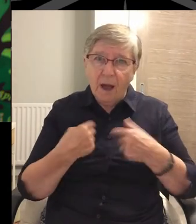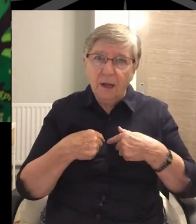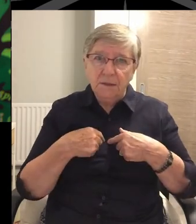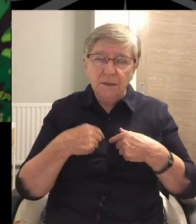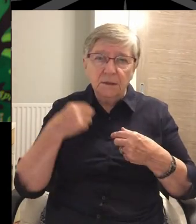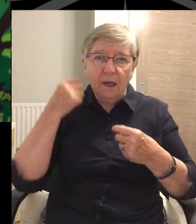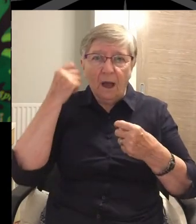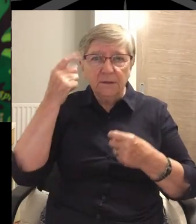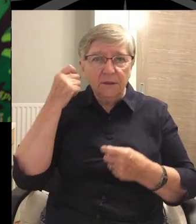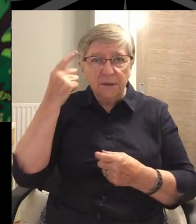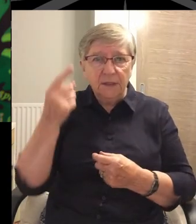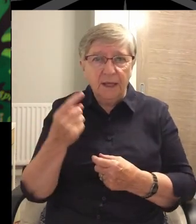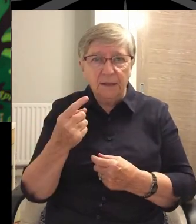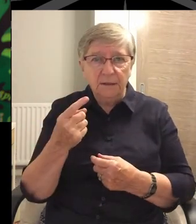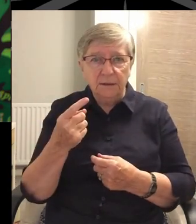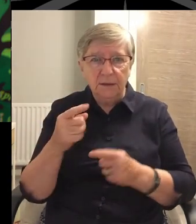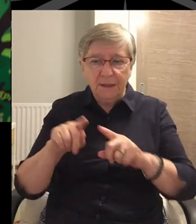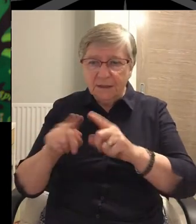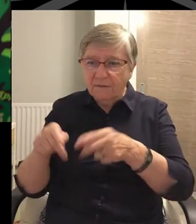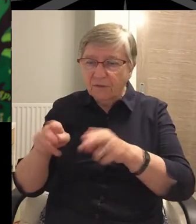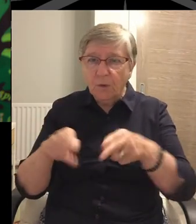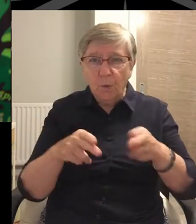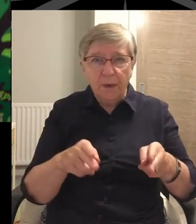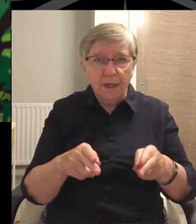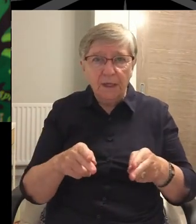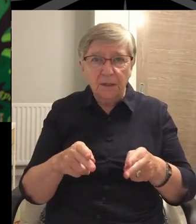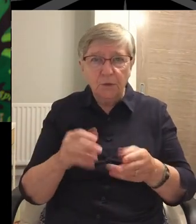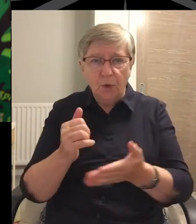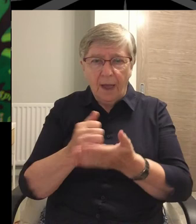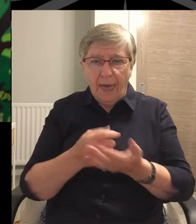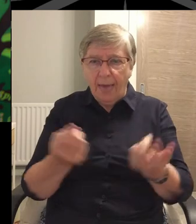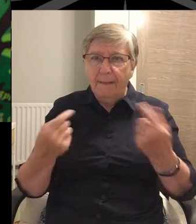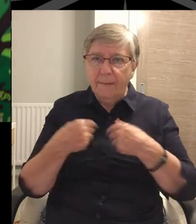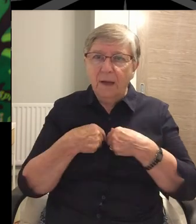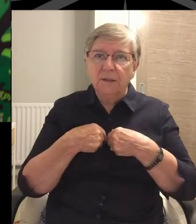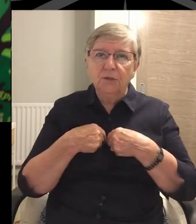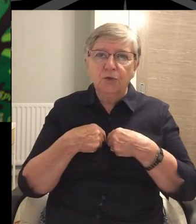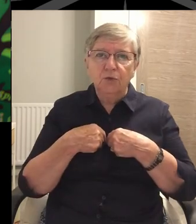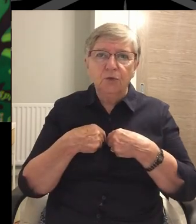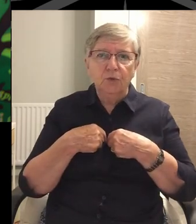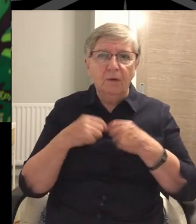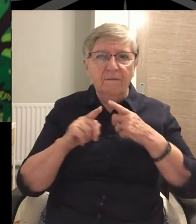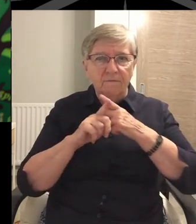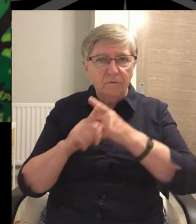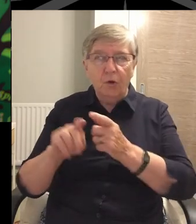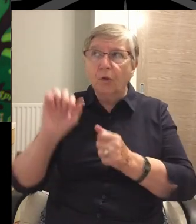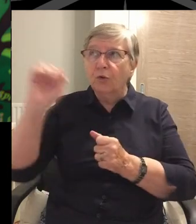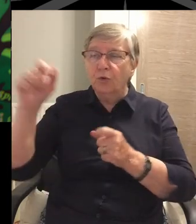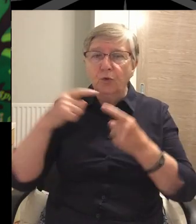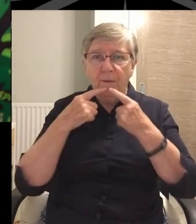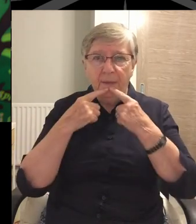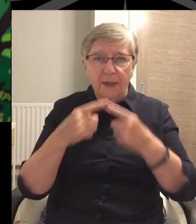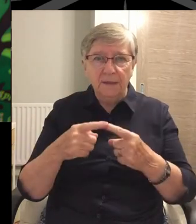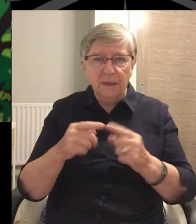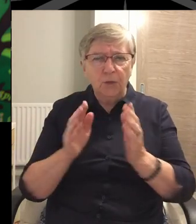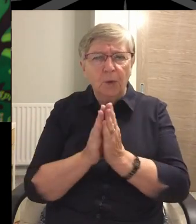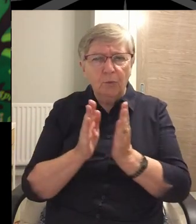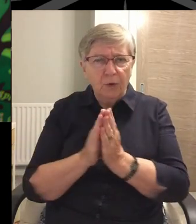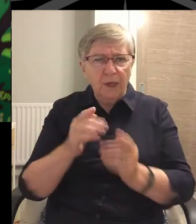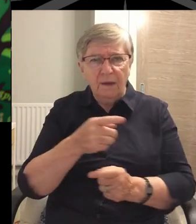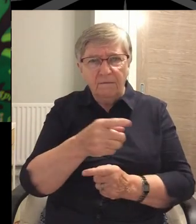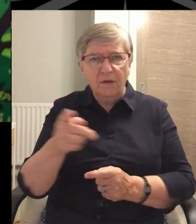to make your message more relevant to us. And we pray for those who